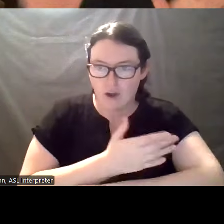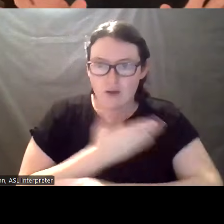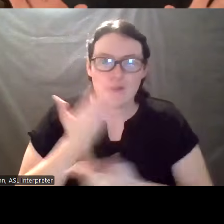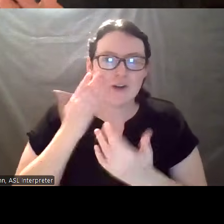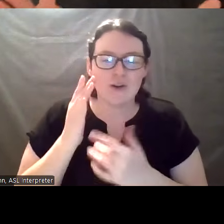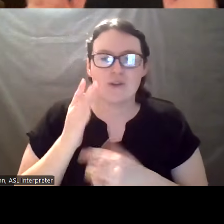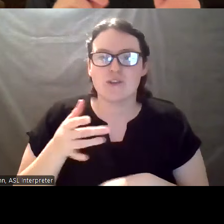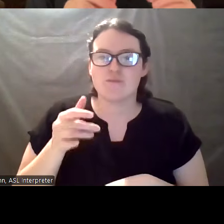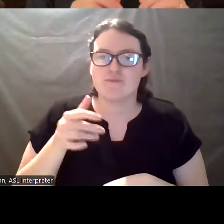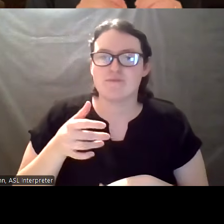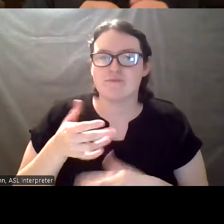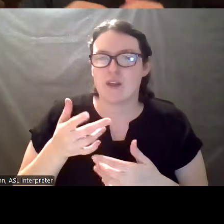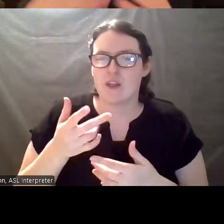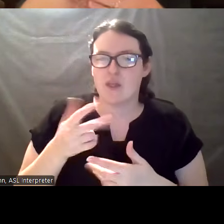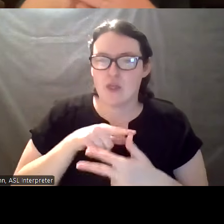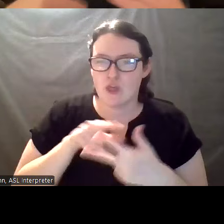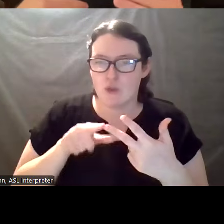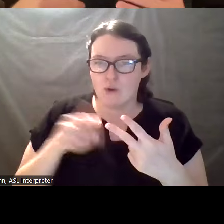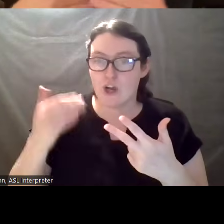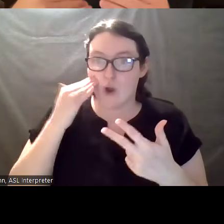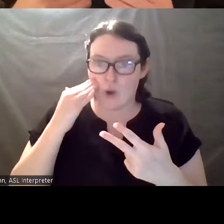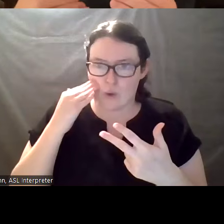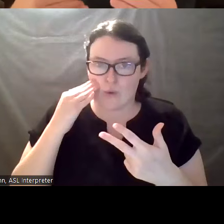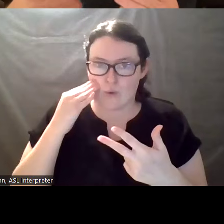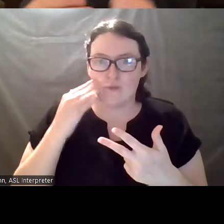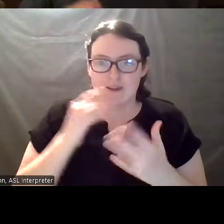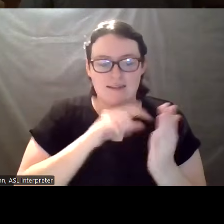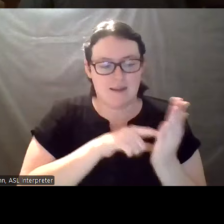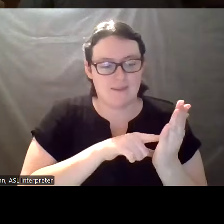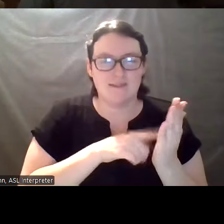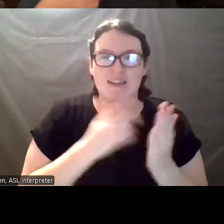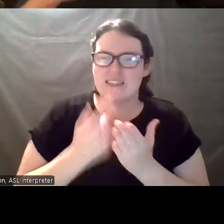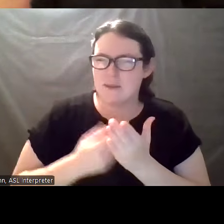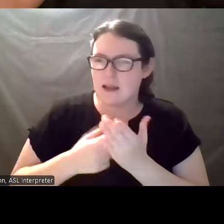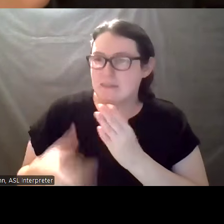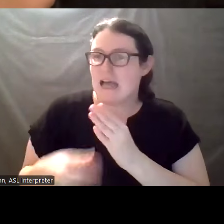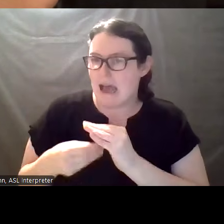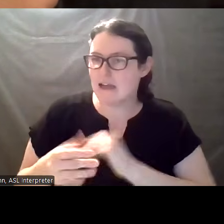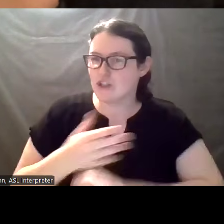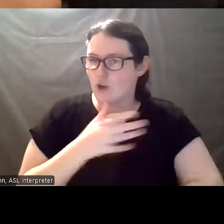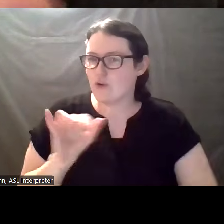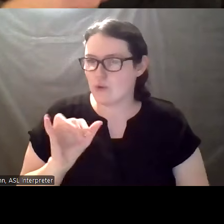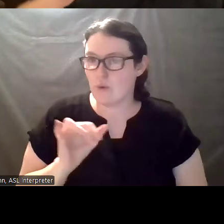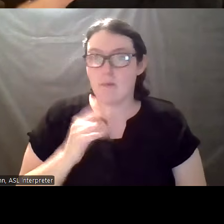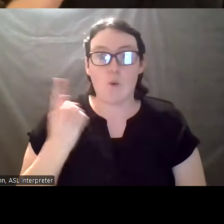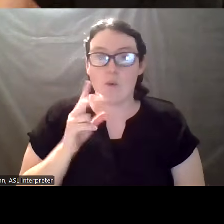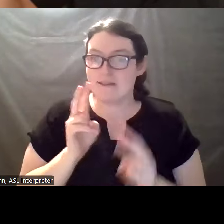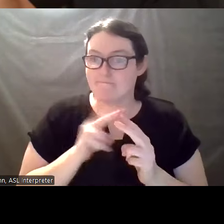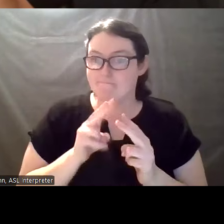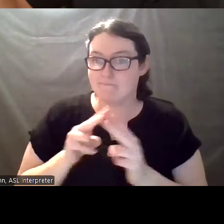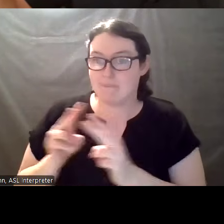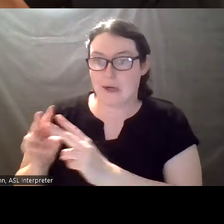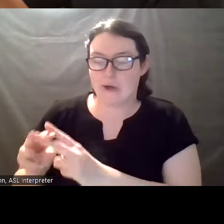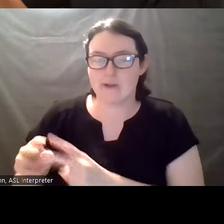they appear together on three known tablets, in some cases with some other songs. And I'm giving you the names of these. In